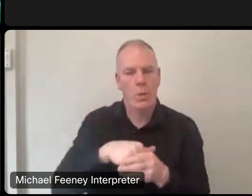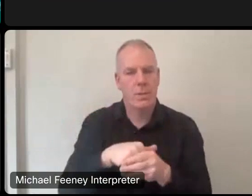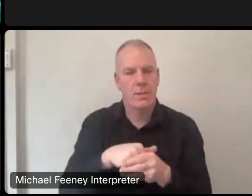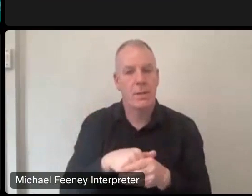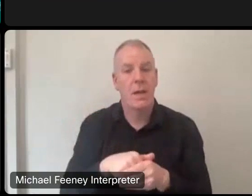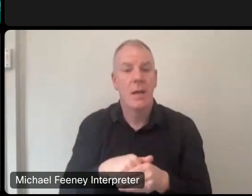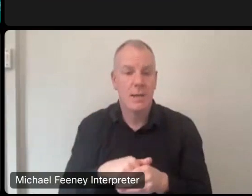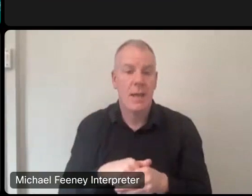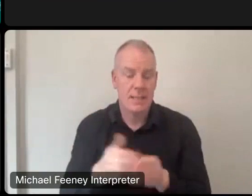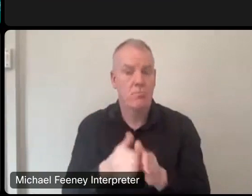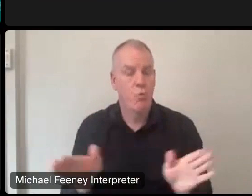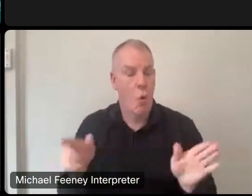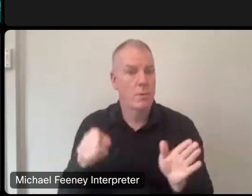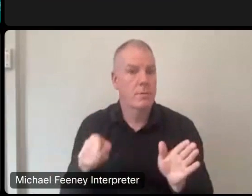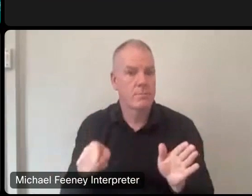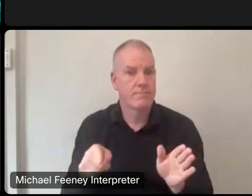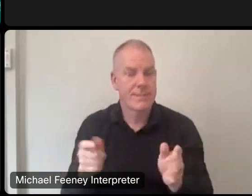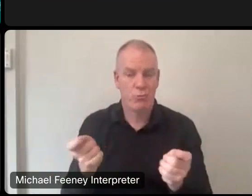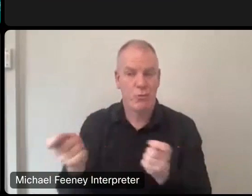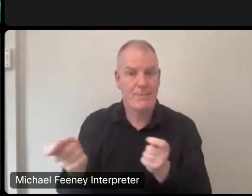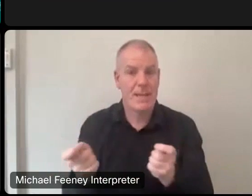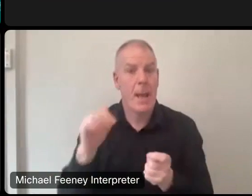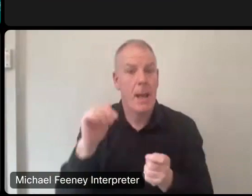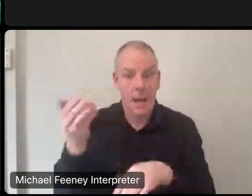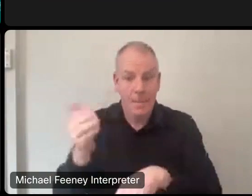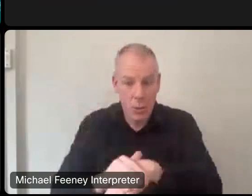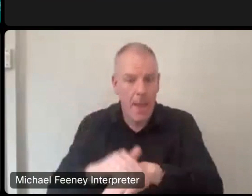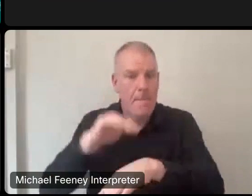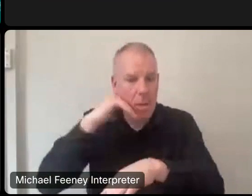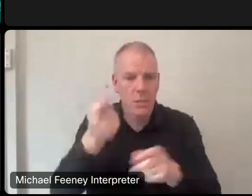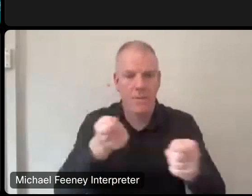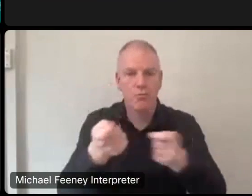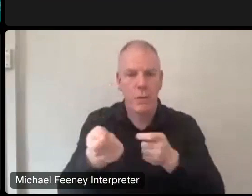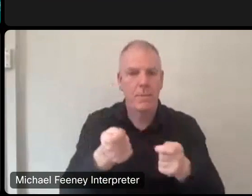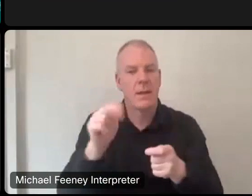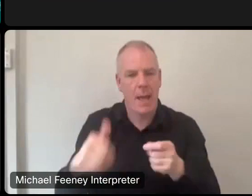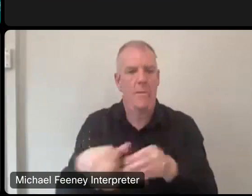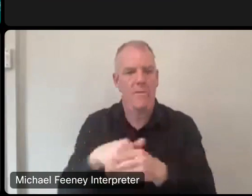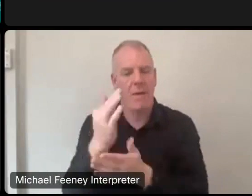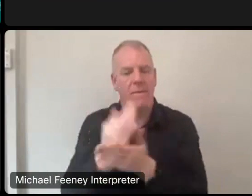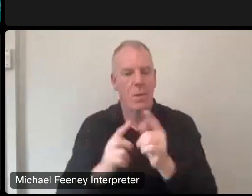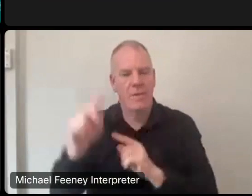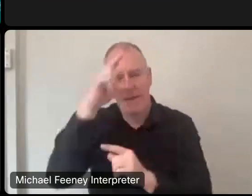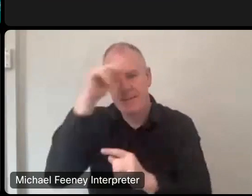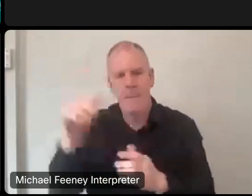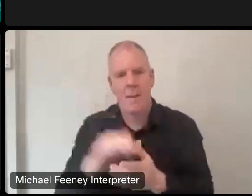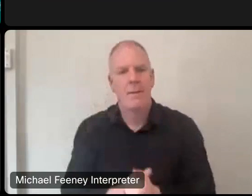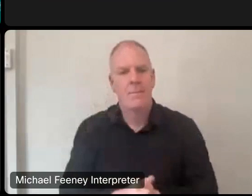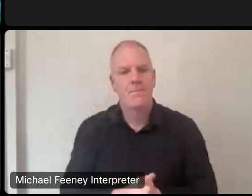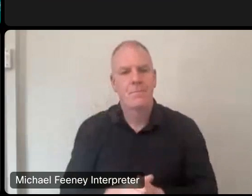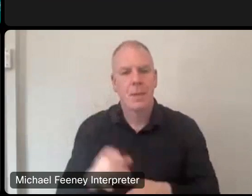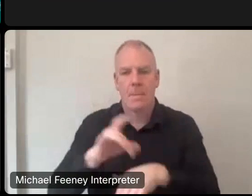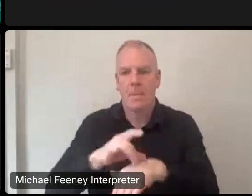the relatively broad one. That would cover quite a few scenarios, I would feel. So if the patient